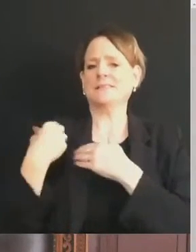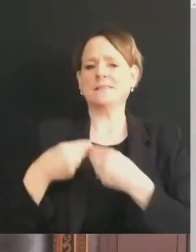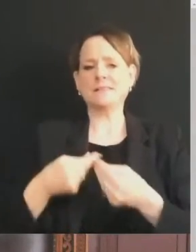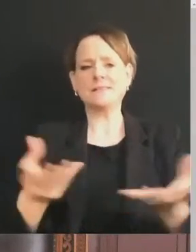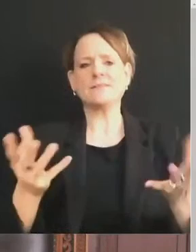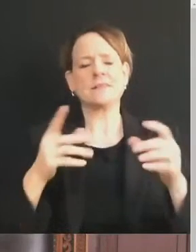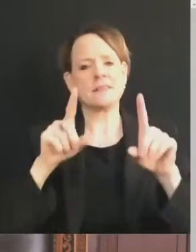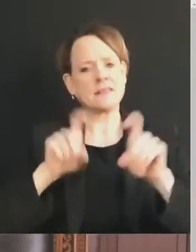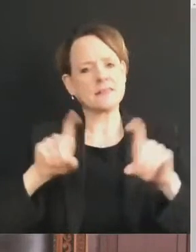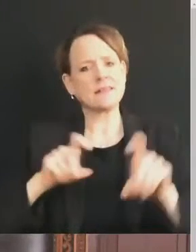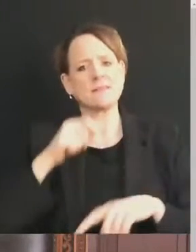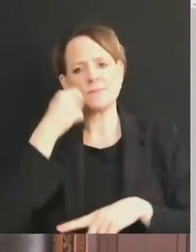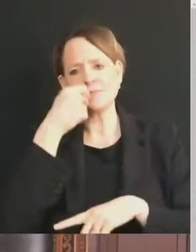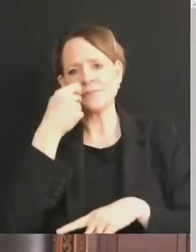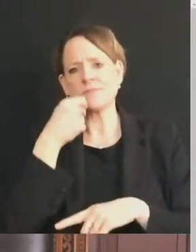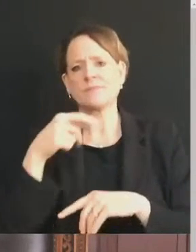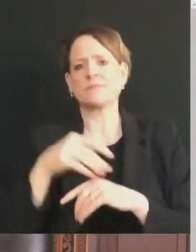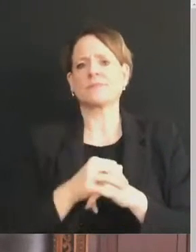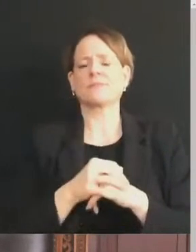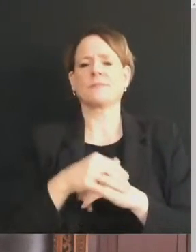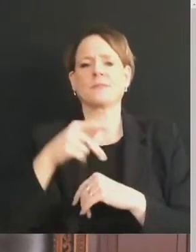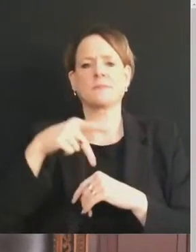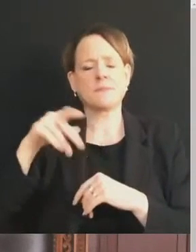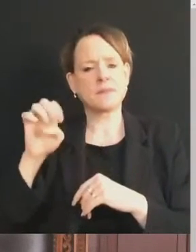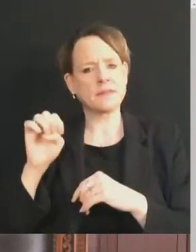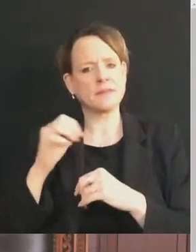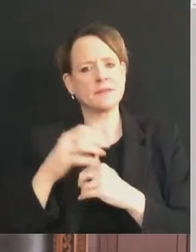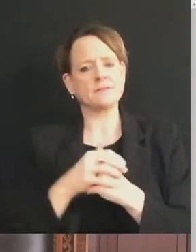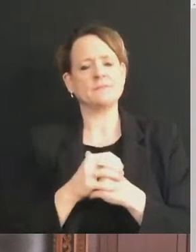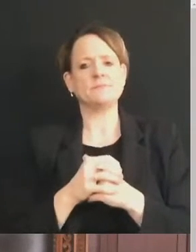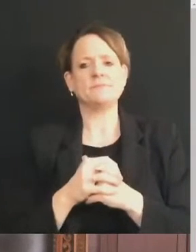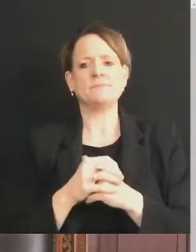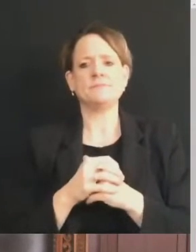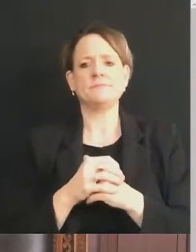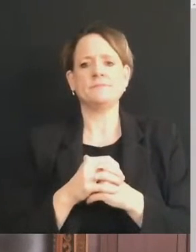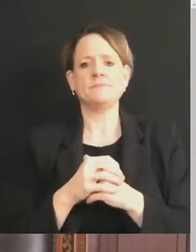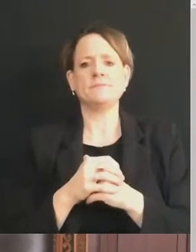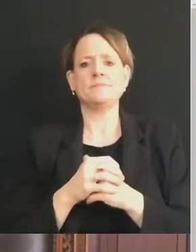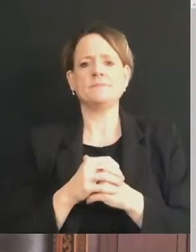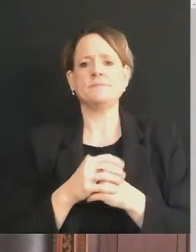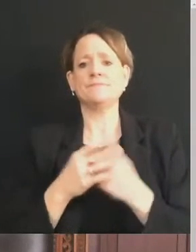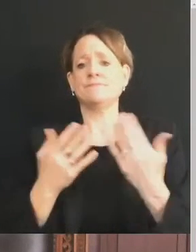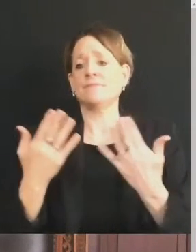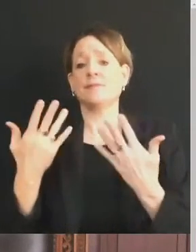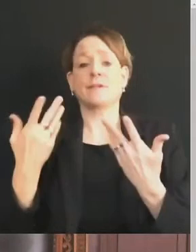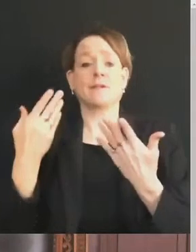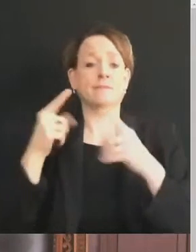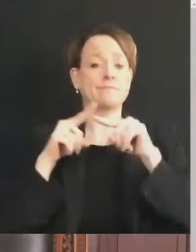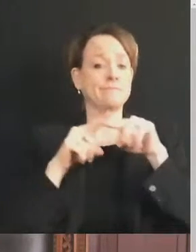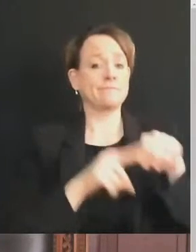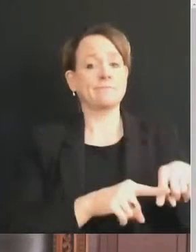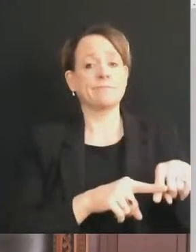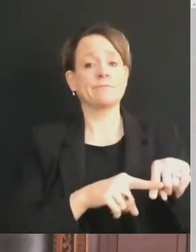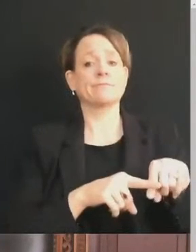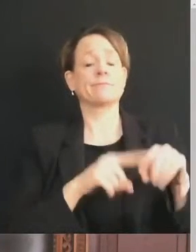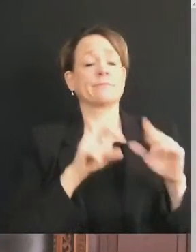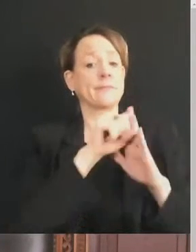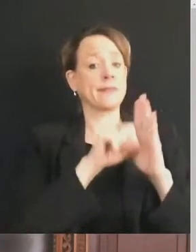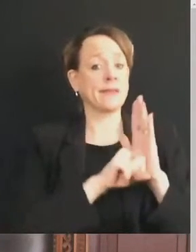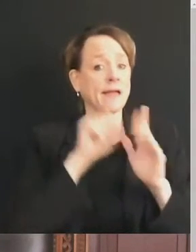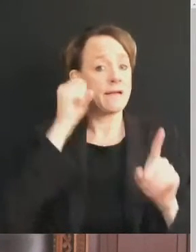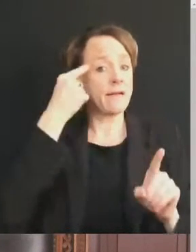will either have to come from state government or federal government. State government needs to balance its budget. The federal government does